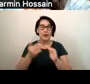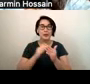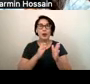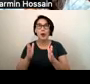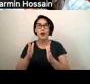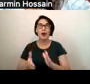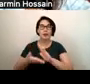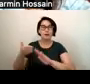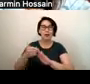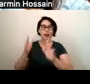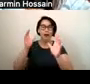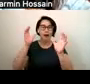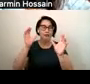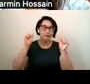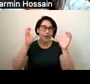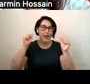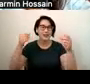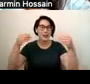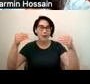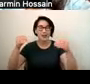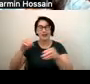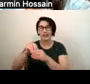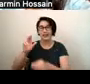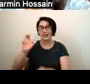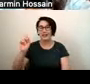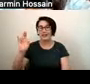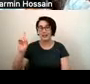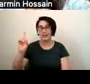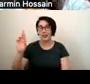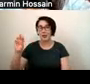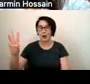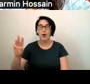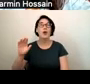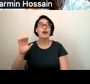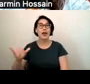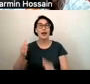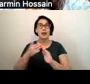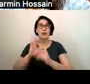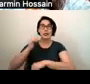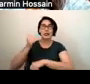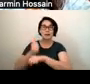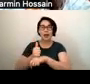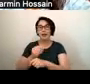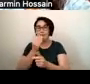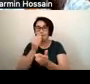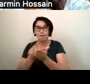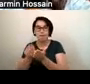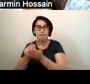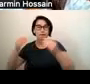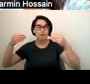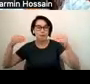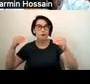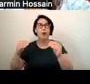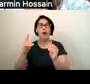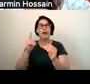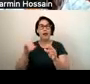market in Skid Row, a community-based grocery store that provides products and services that nourish the mind,